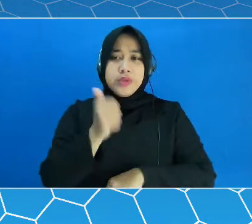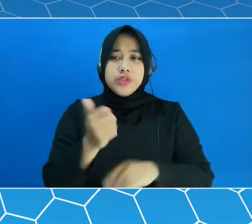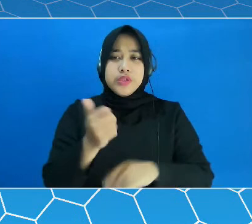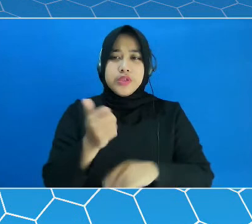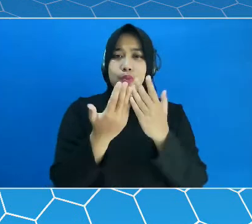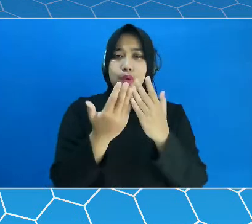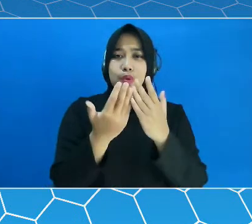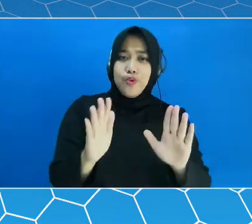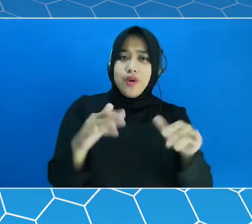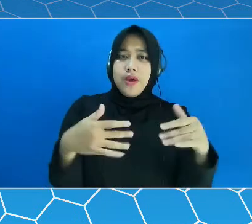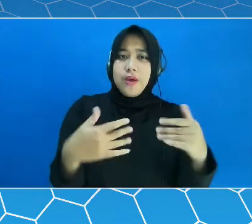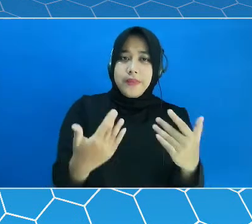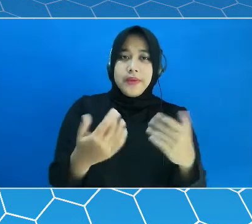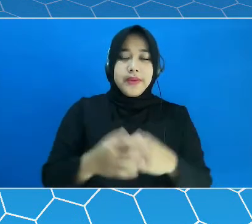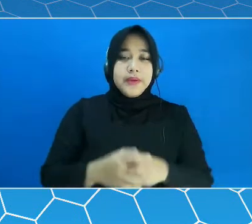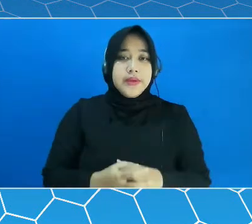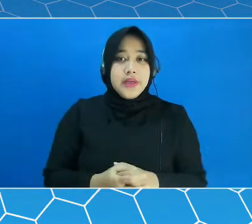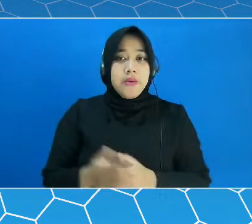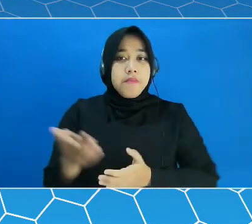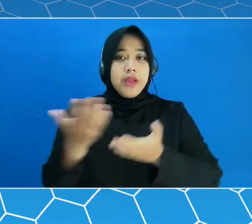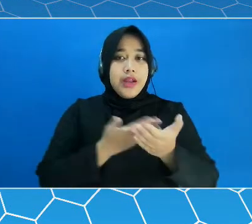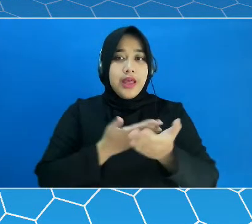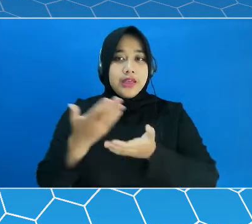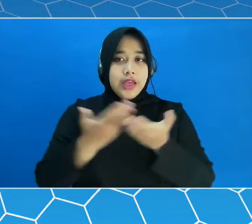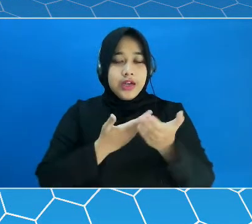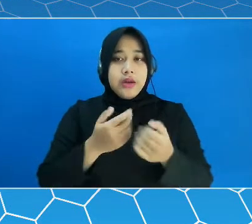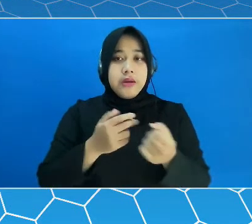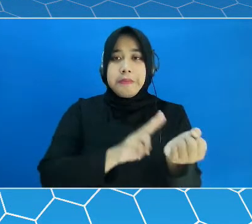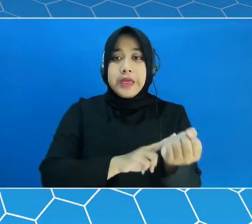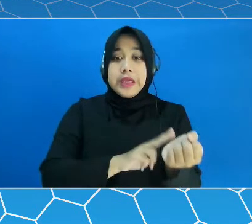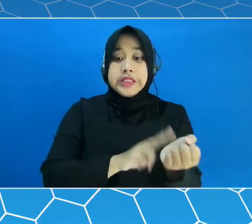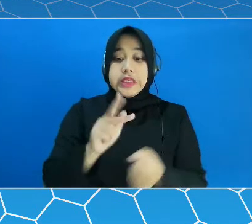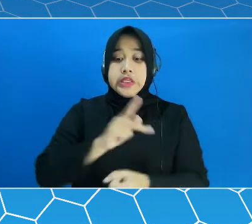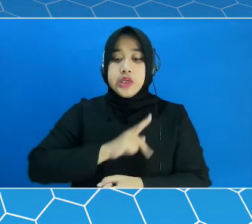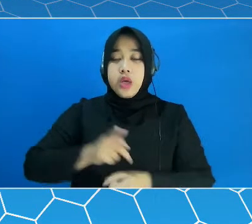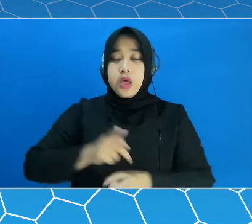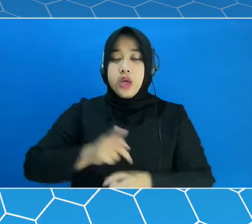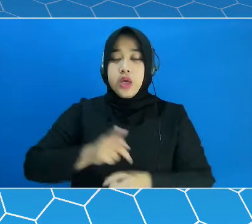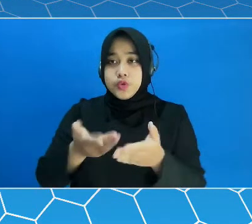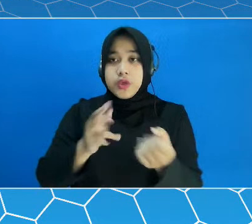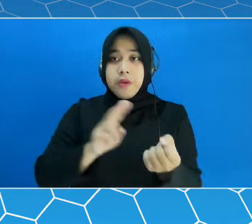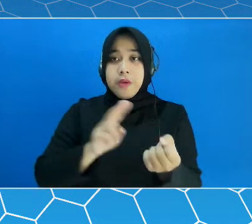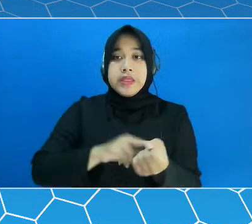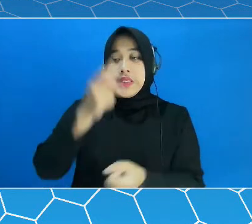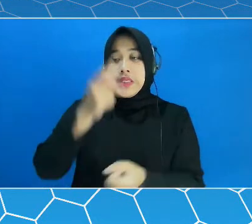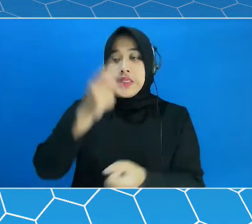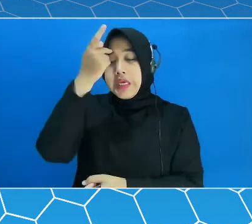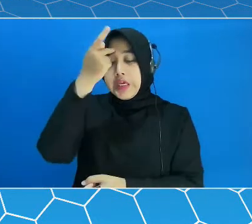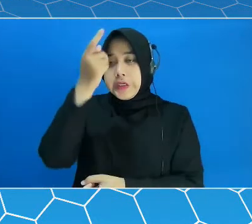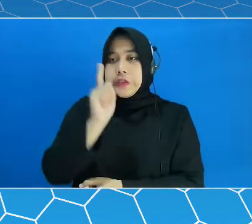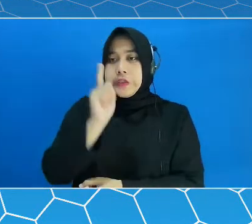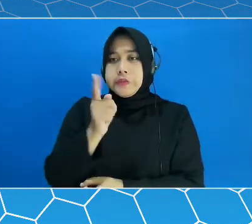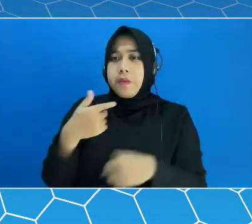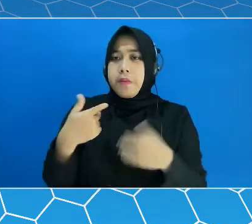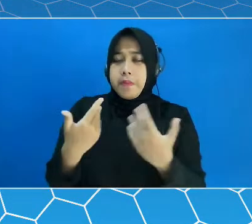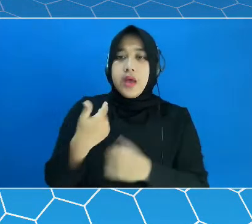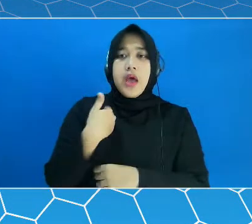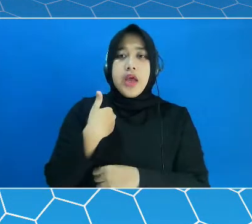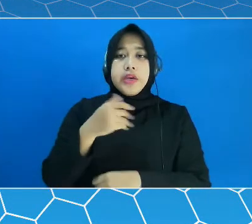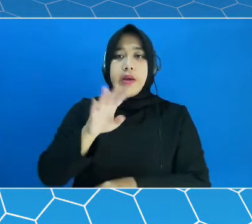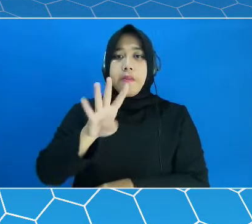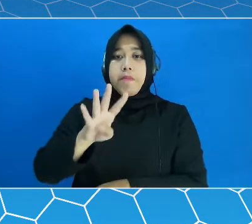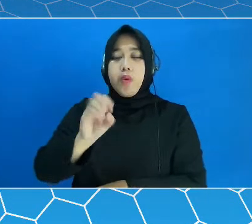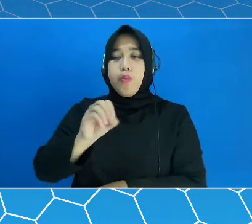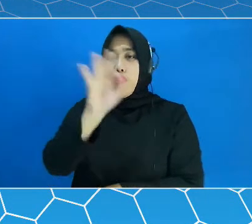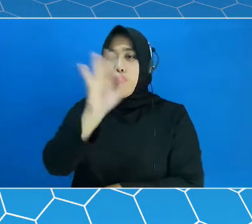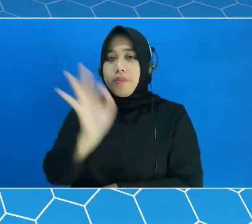our patient, especially cancer patient, because of these issues. Now we only cater, only 30 or 40% of the hospital can